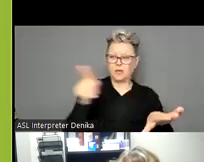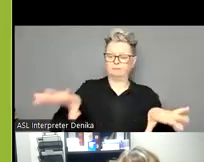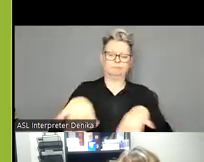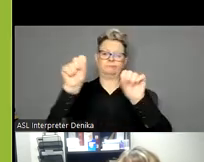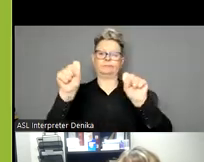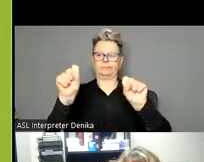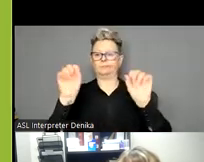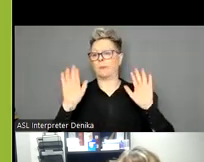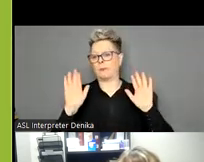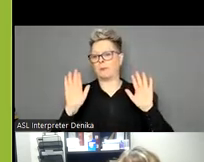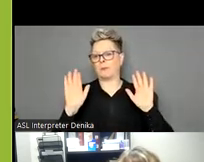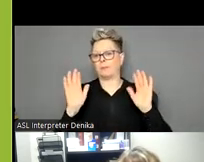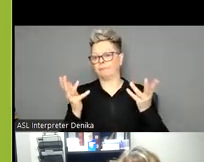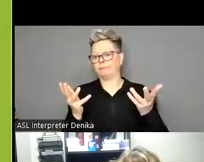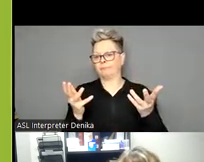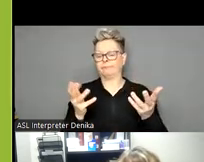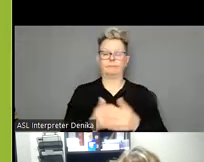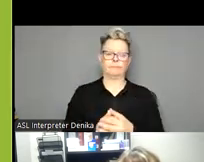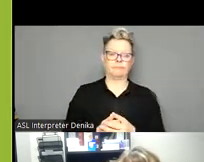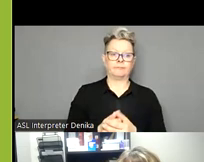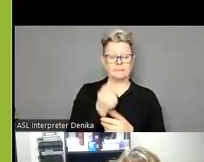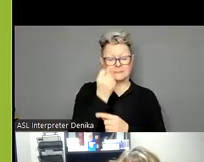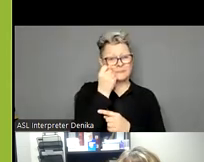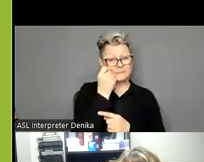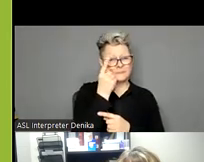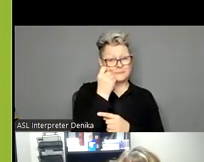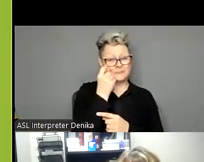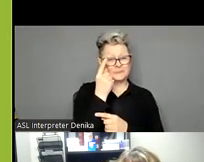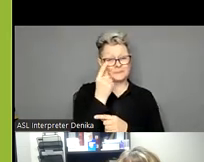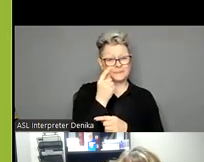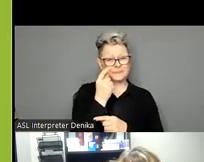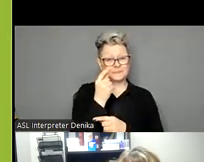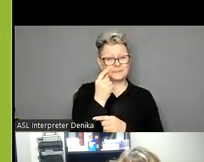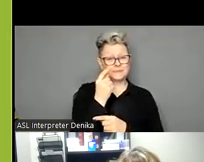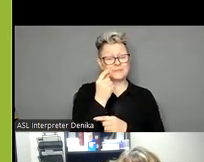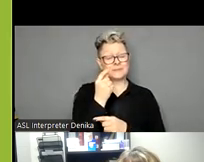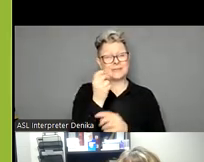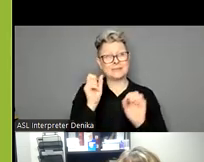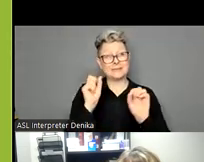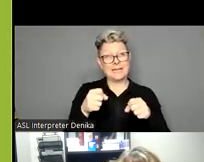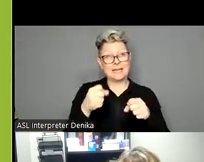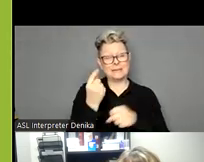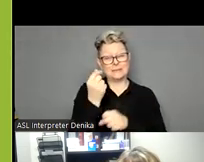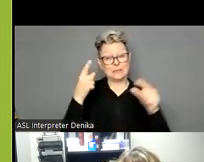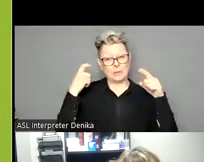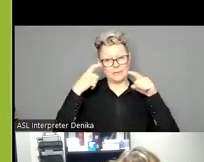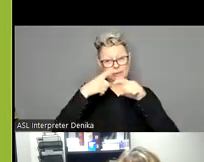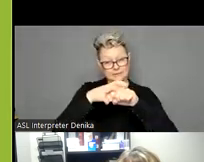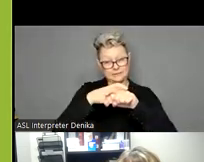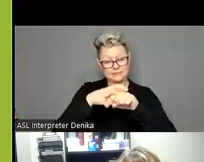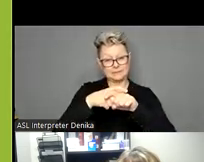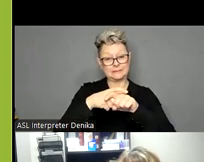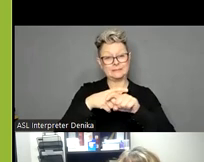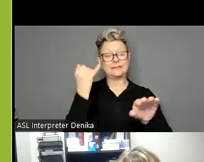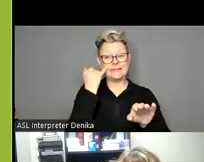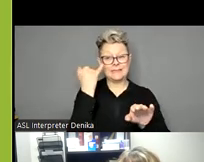to access the jointly held money. But it can get a little more complicated, particularly when you have a